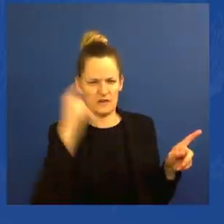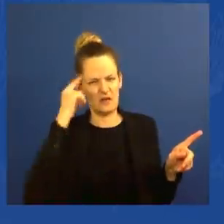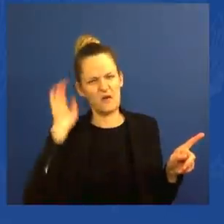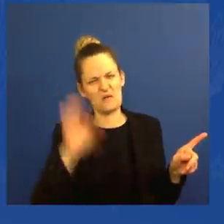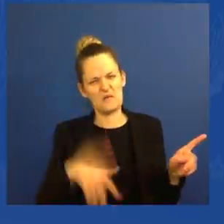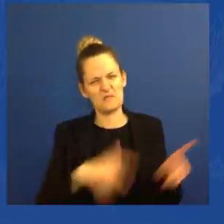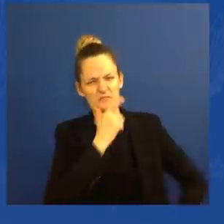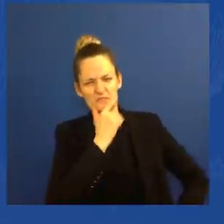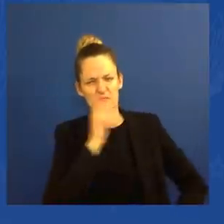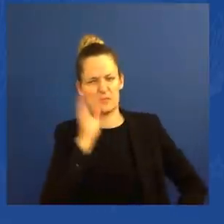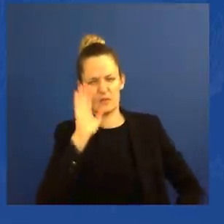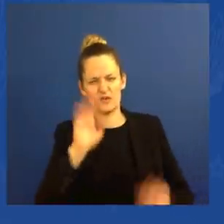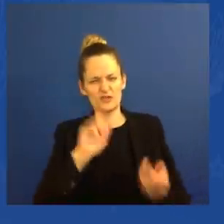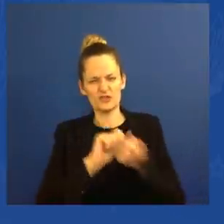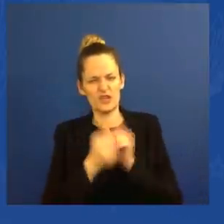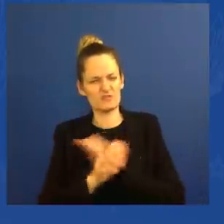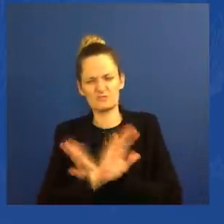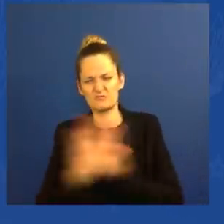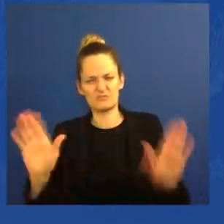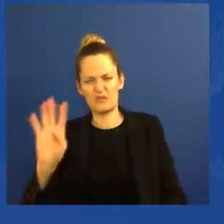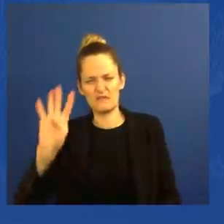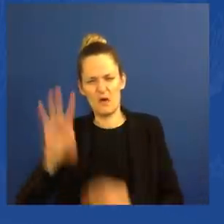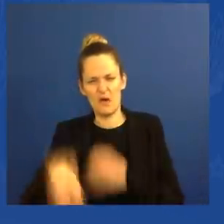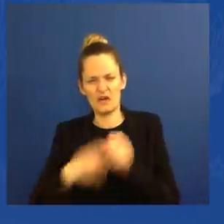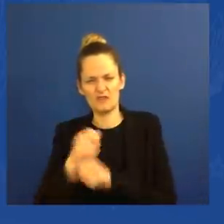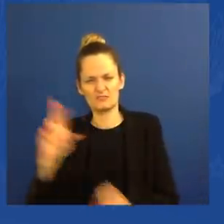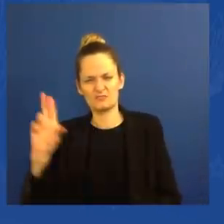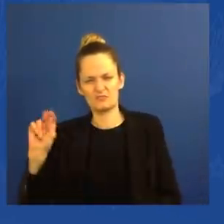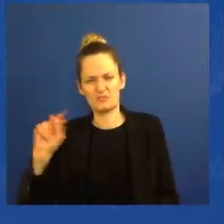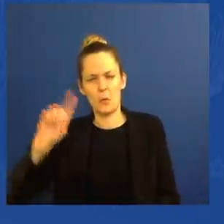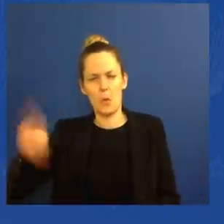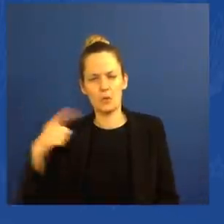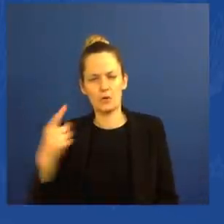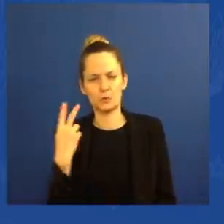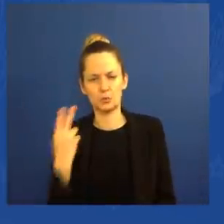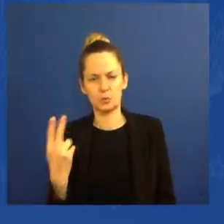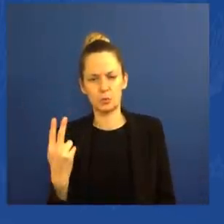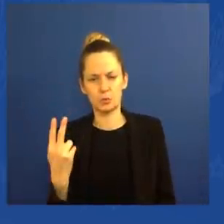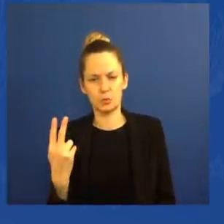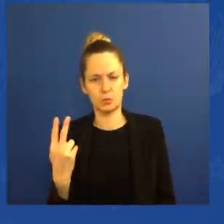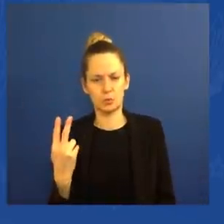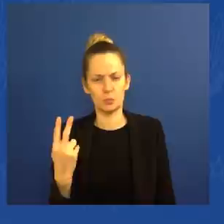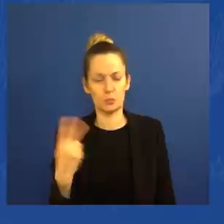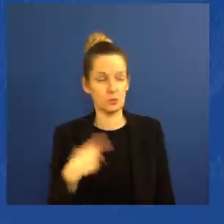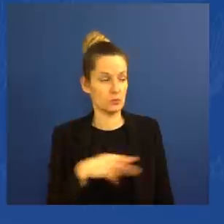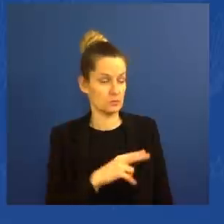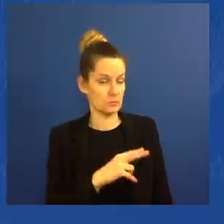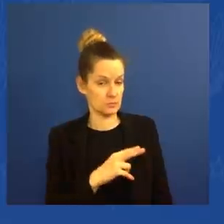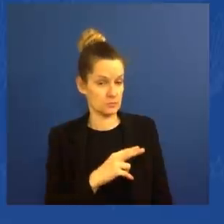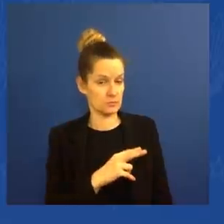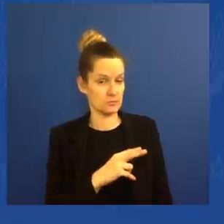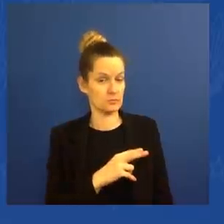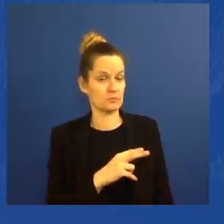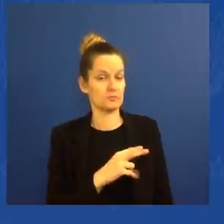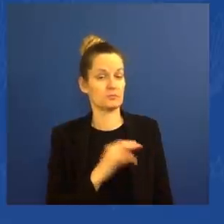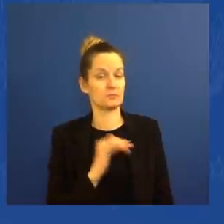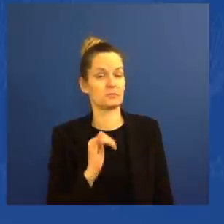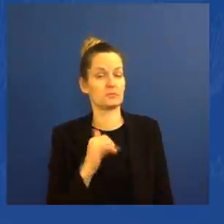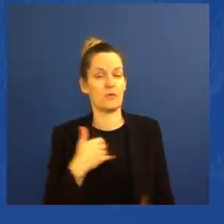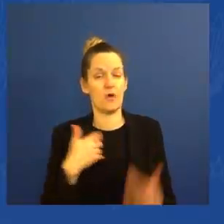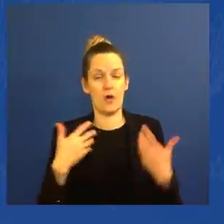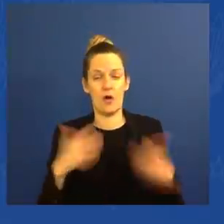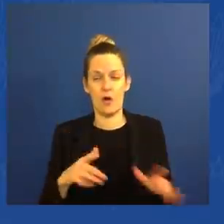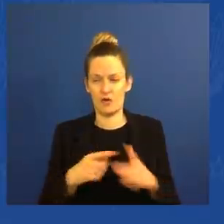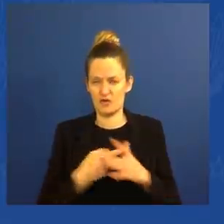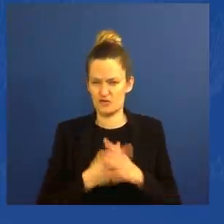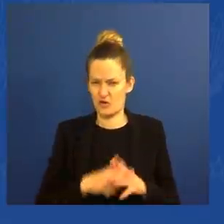from a district that was overwhelmingly Republican to overwhelmingly Republican. So I got put in the position that